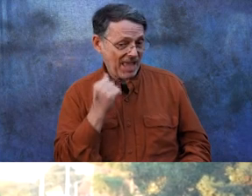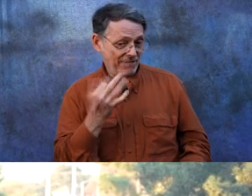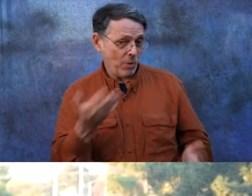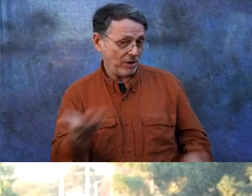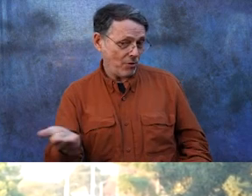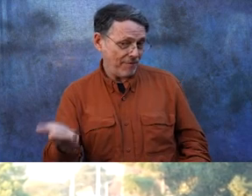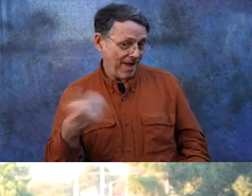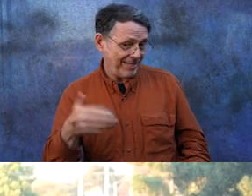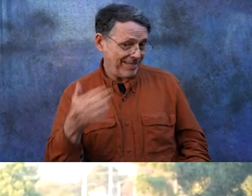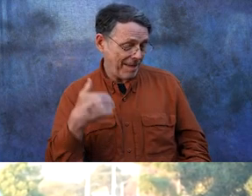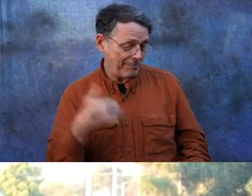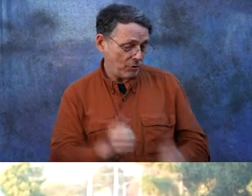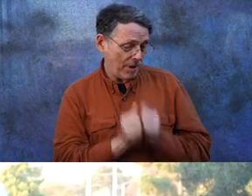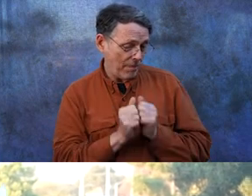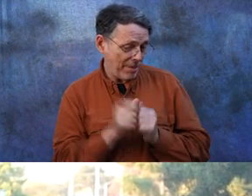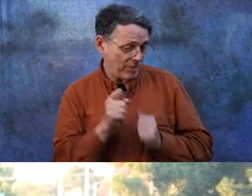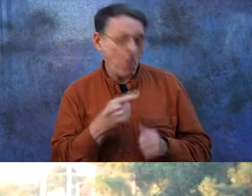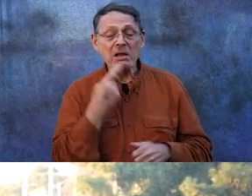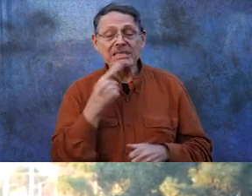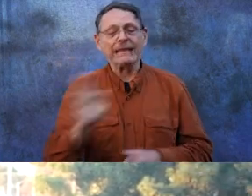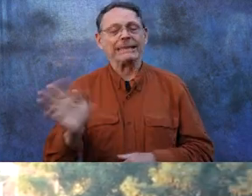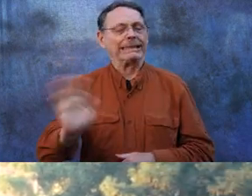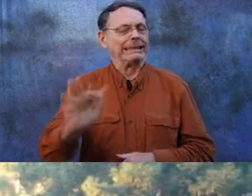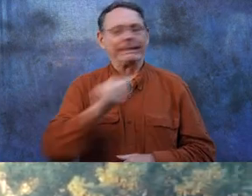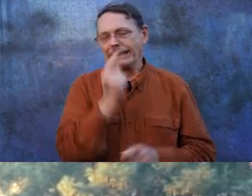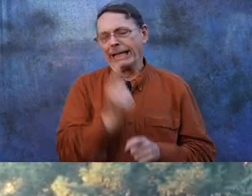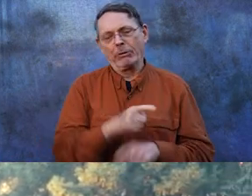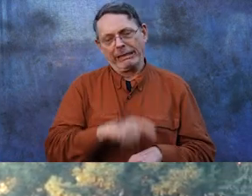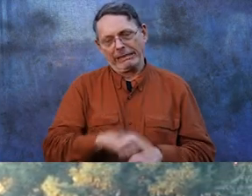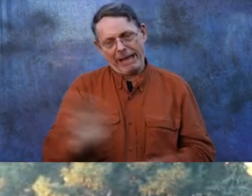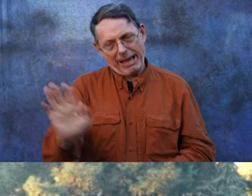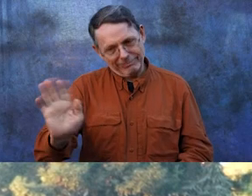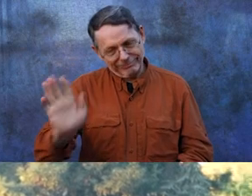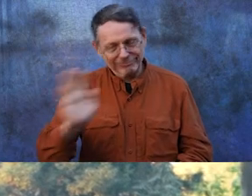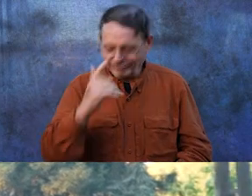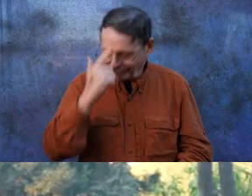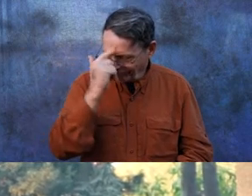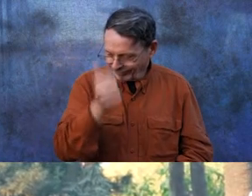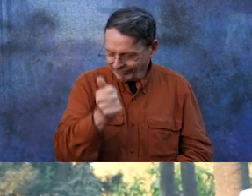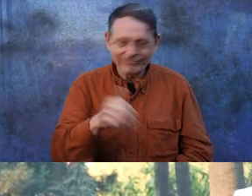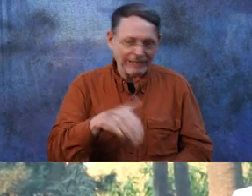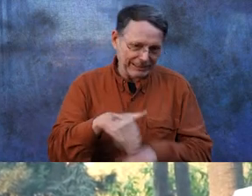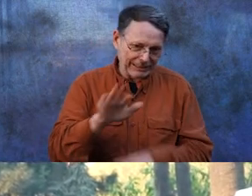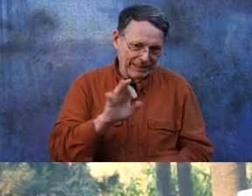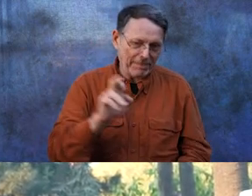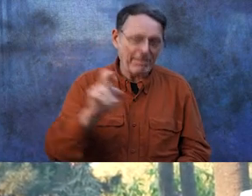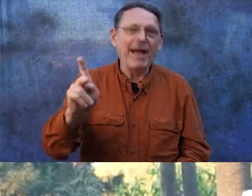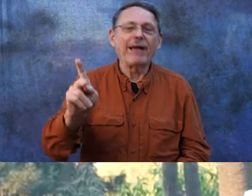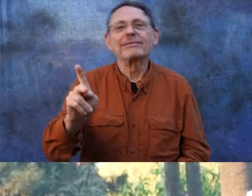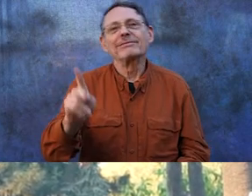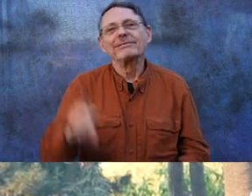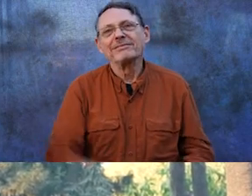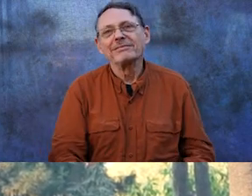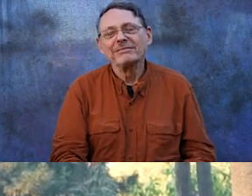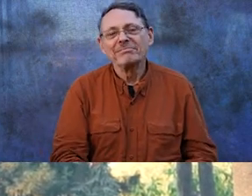You want to invite them to come along, or if you want to tell them this is not the right time and send them